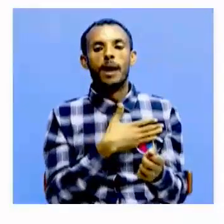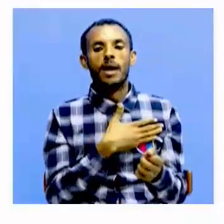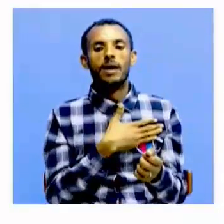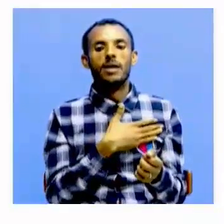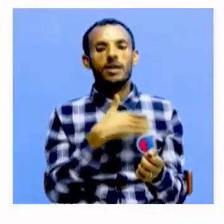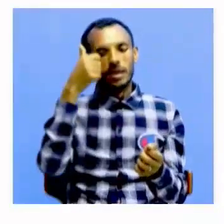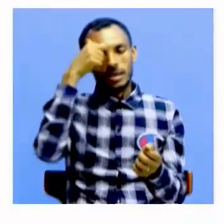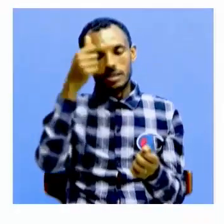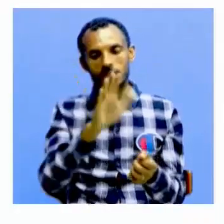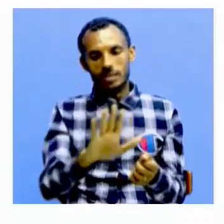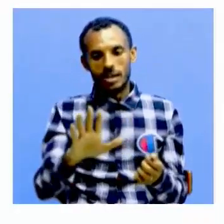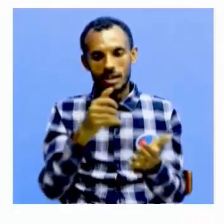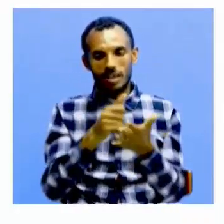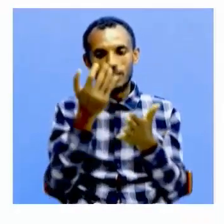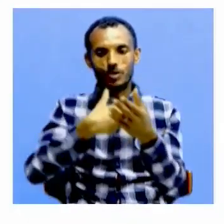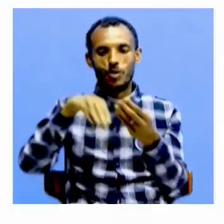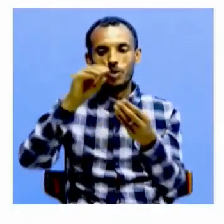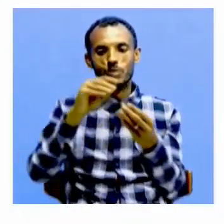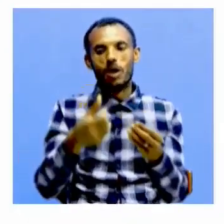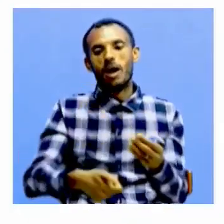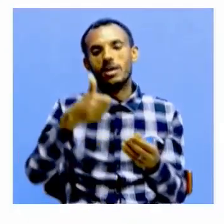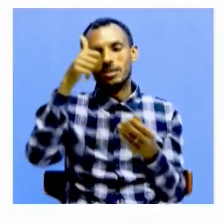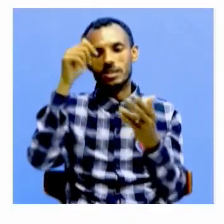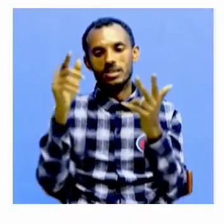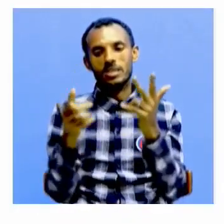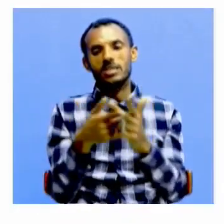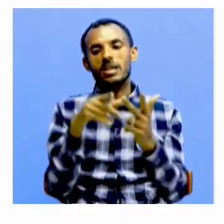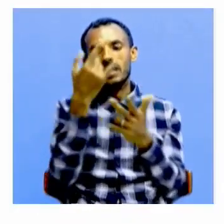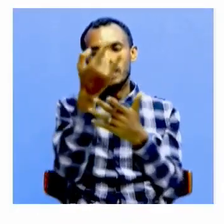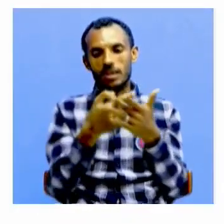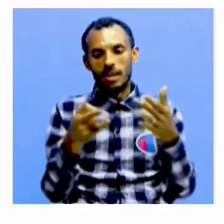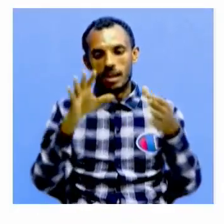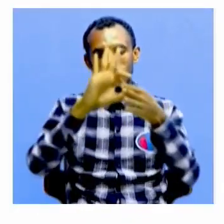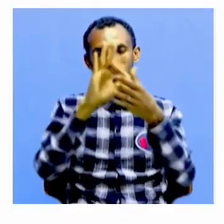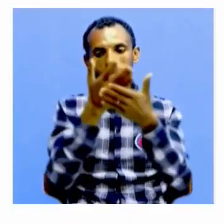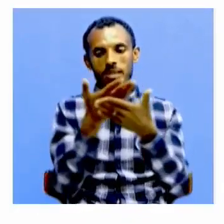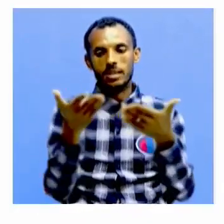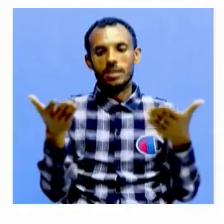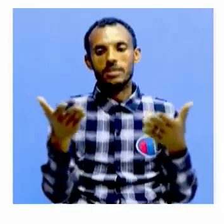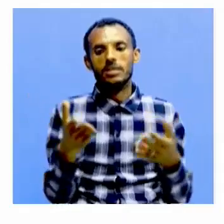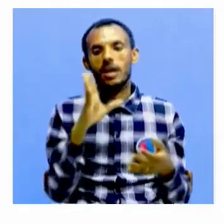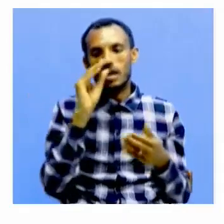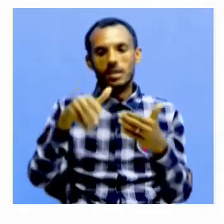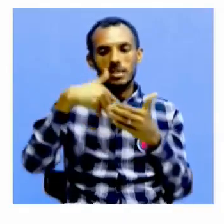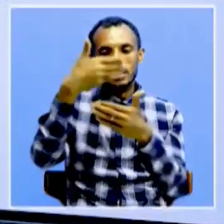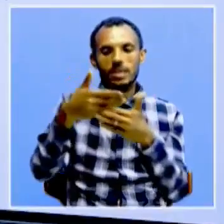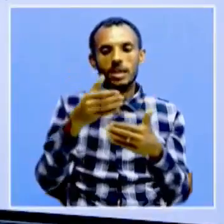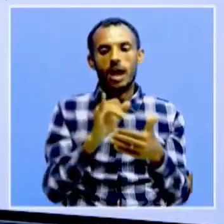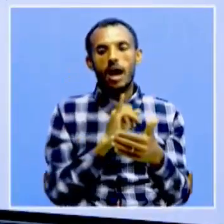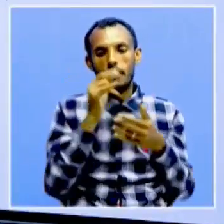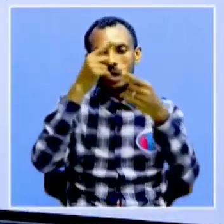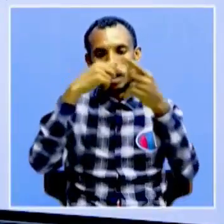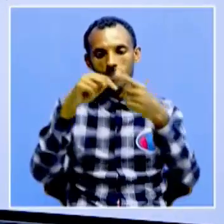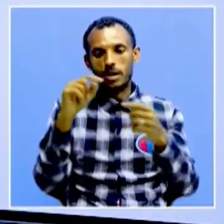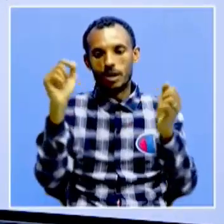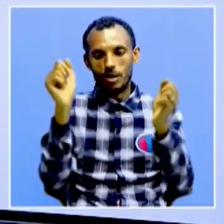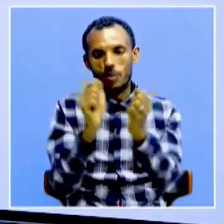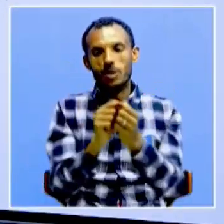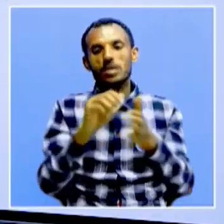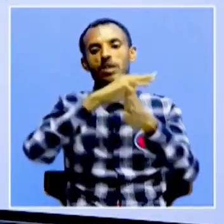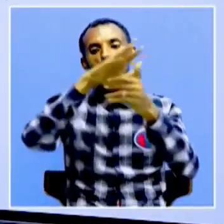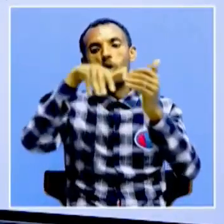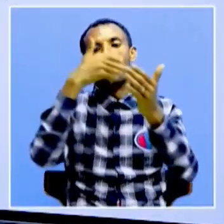also another or the 3rd detailed sentence. Then I am coming into conclusion,